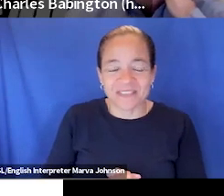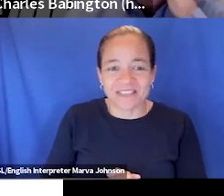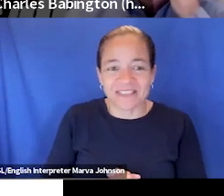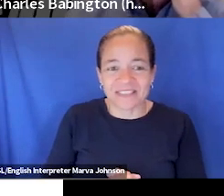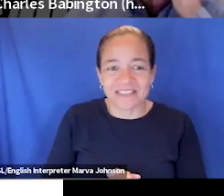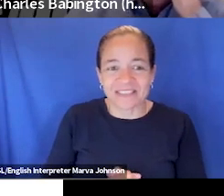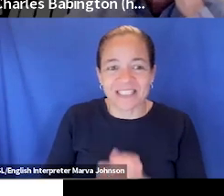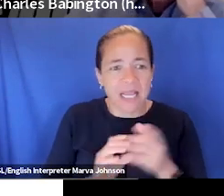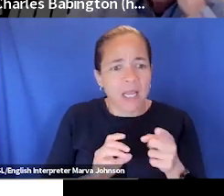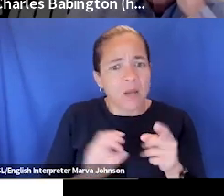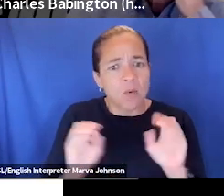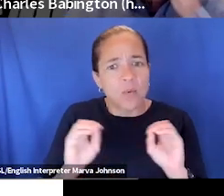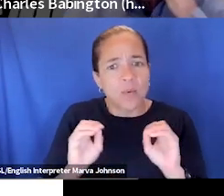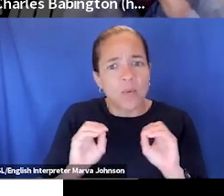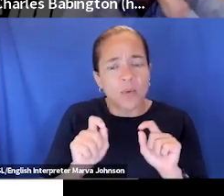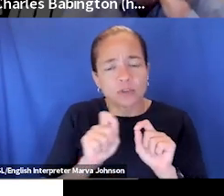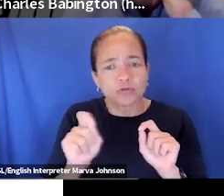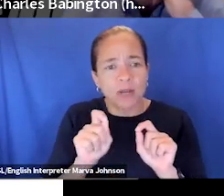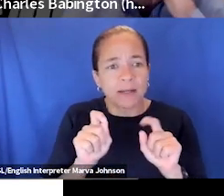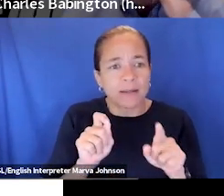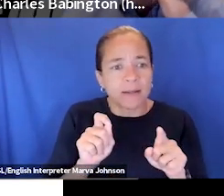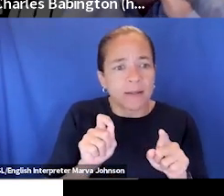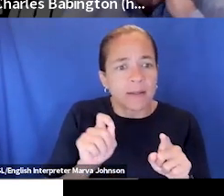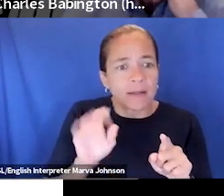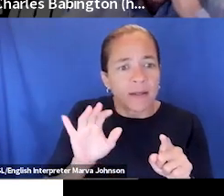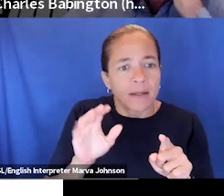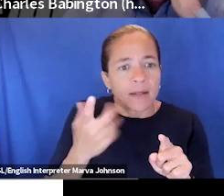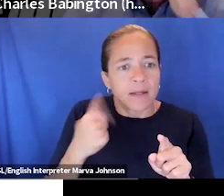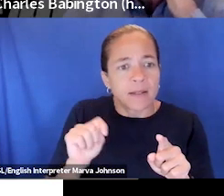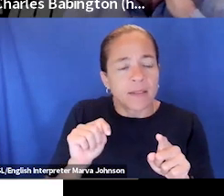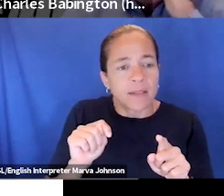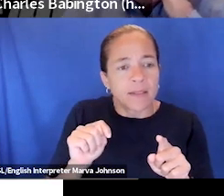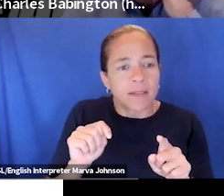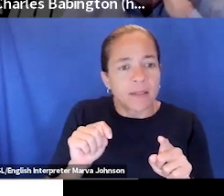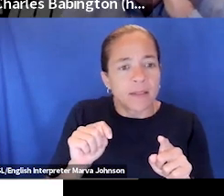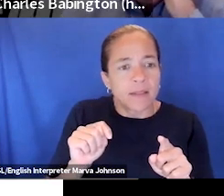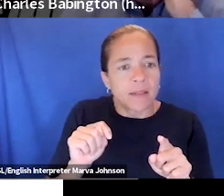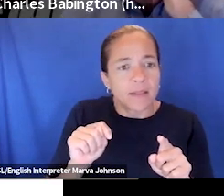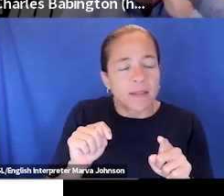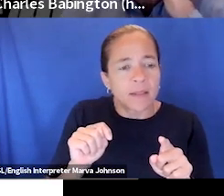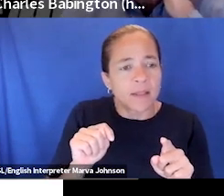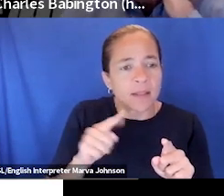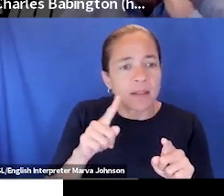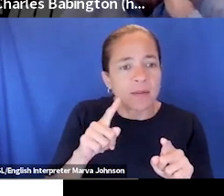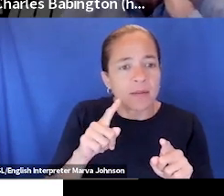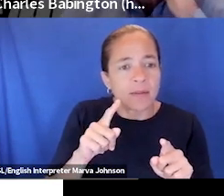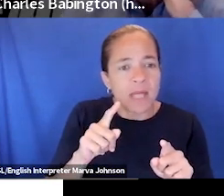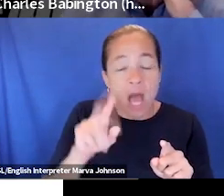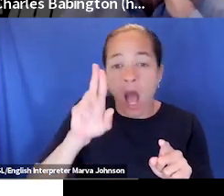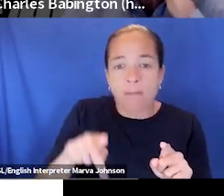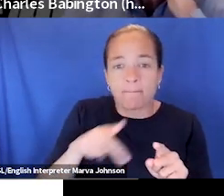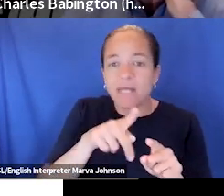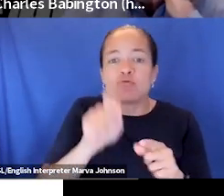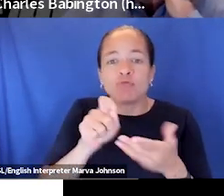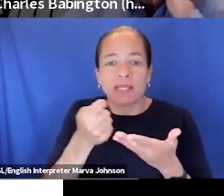on somehow. The up is supposed to be struck through, so you can't raise anything any way other than up. So you could strike the up.